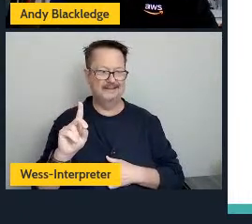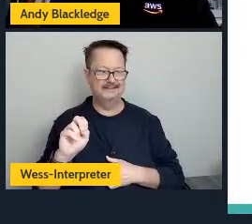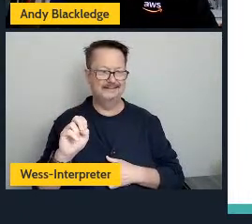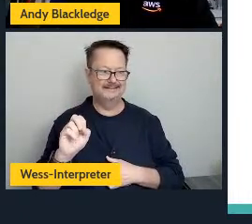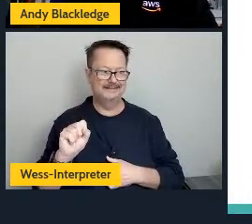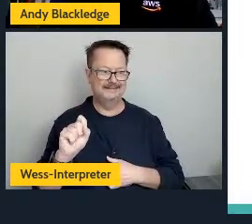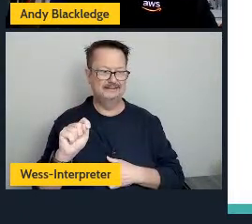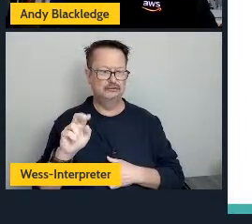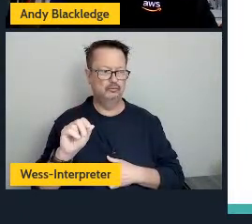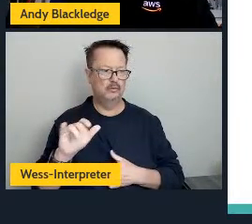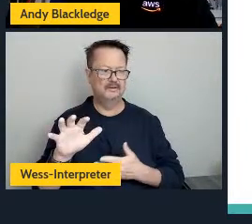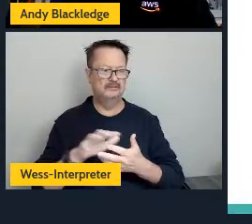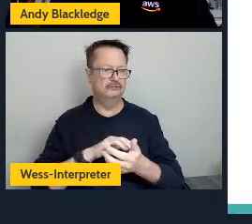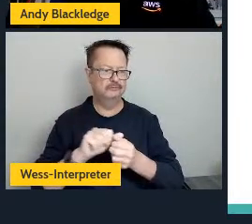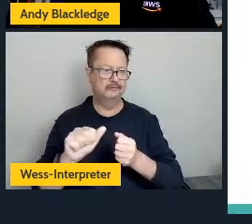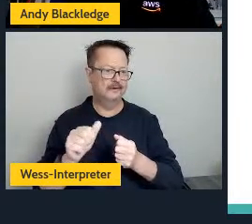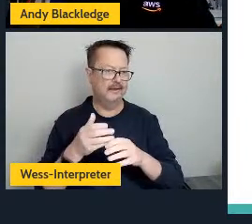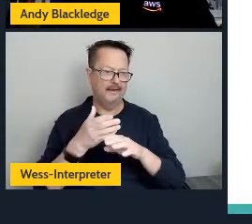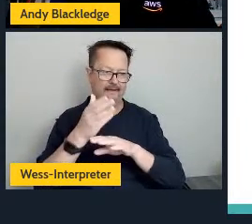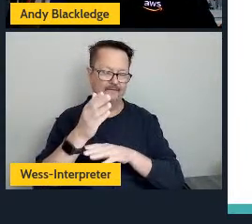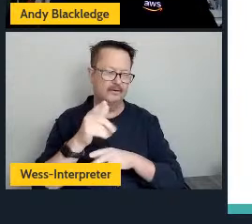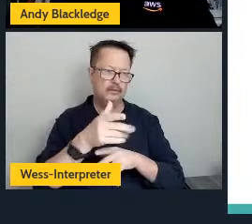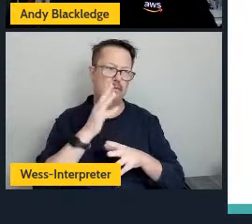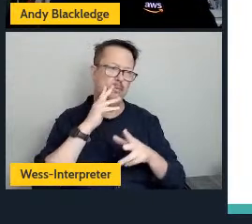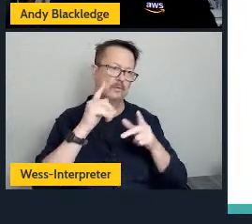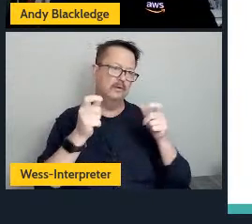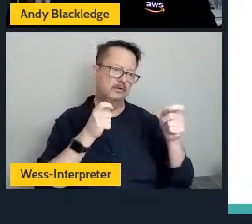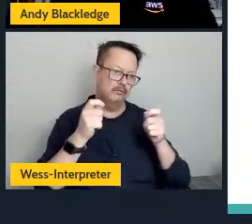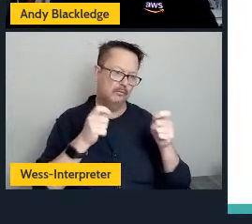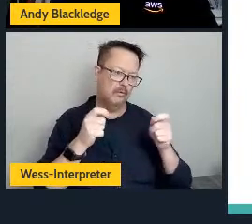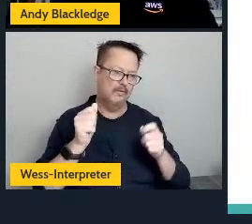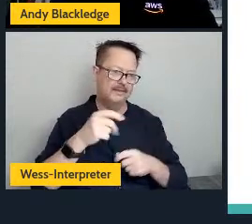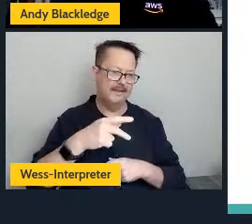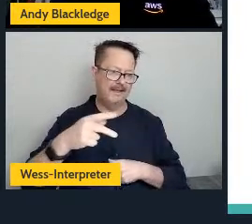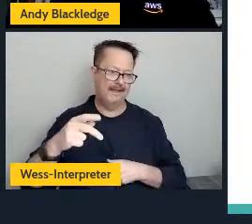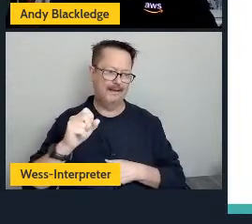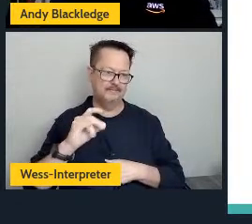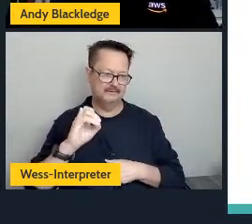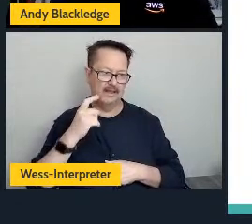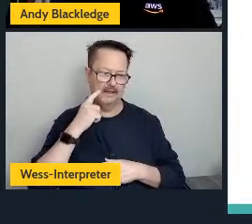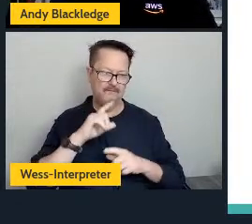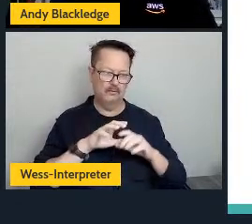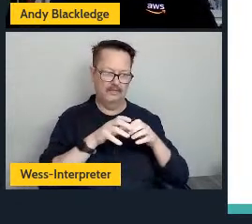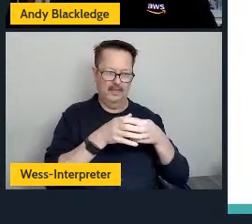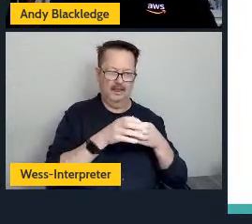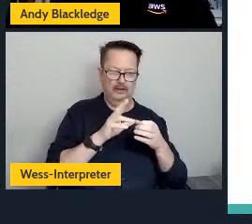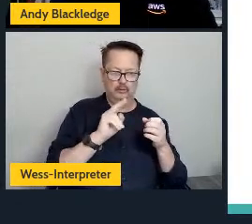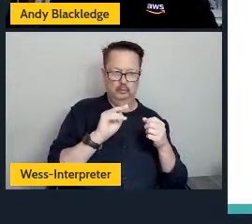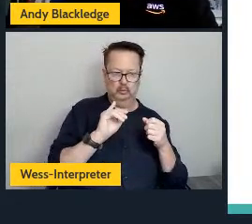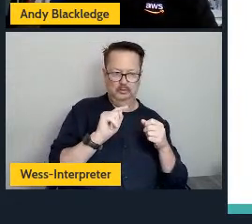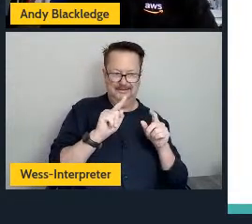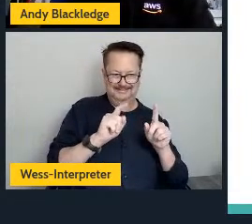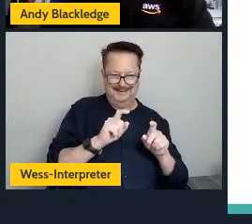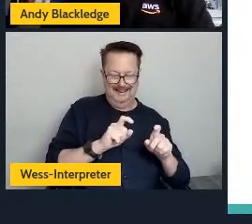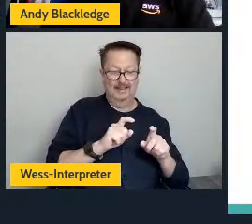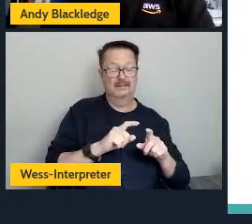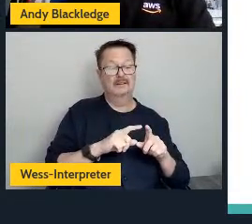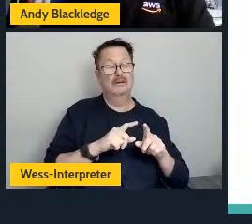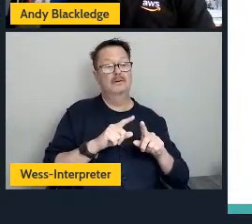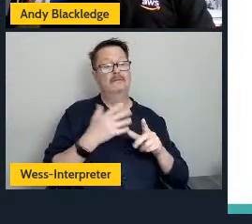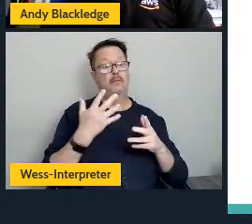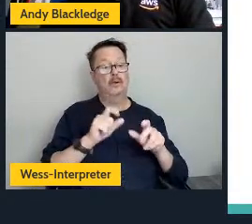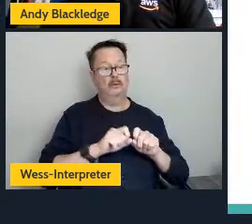So you would control that outside of the actual unit test. So to prepare for the unit test, you